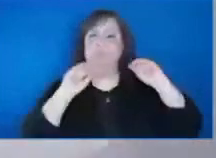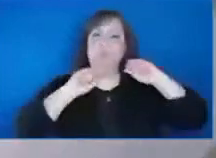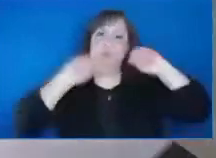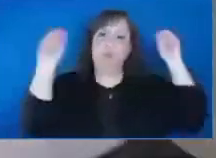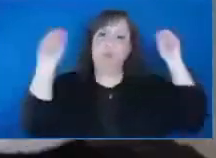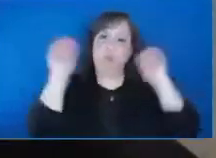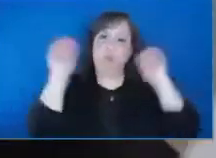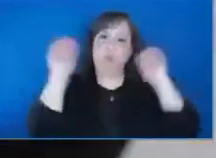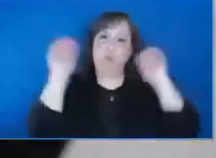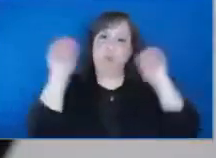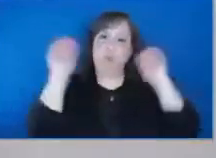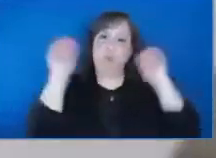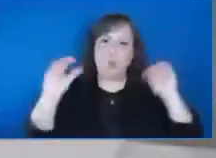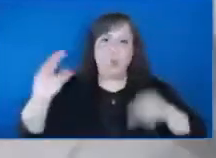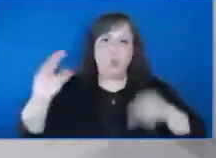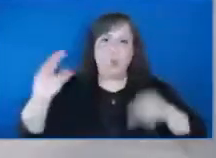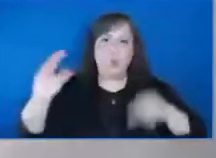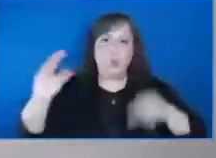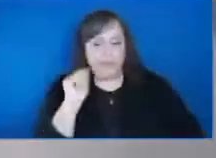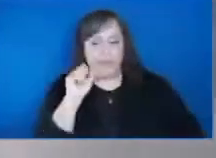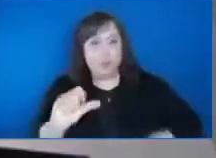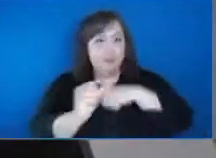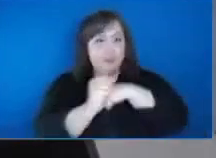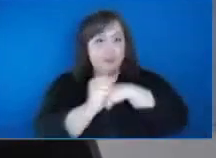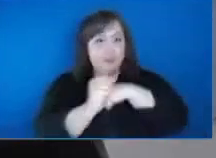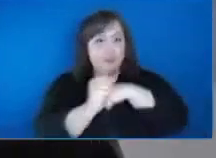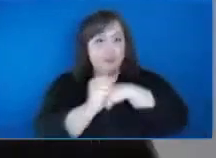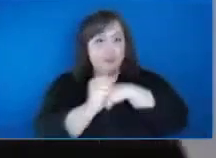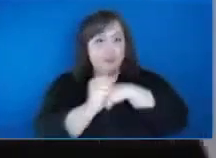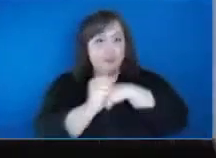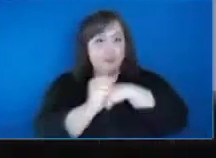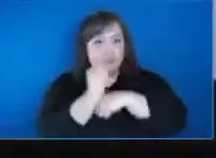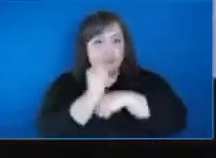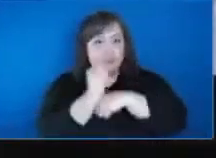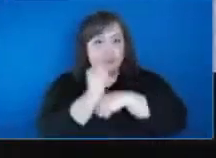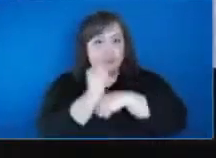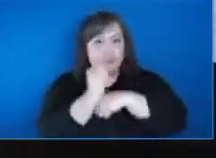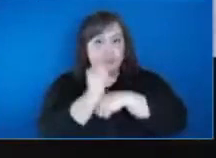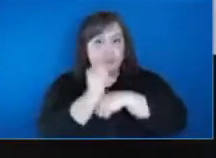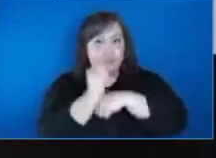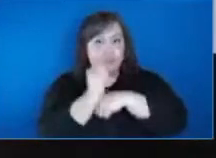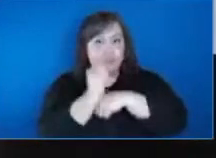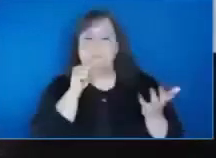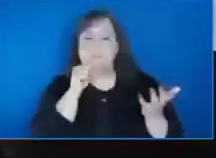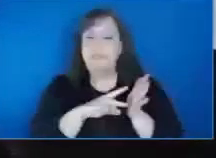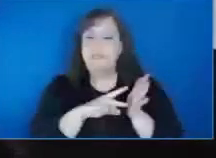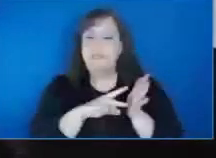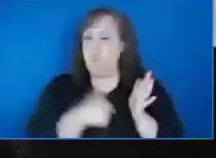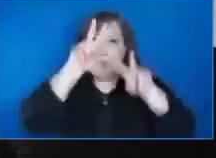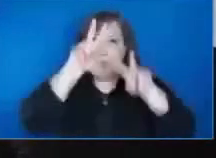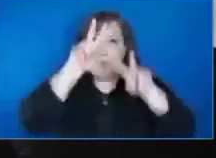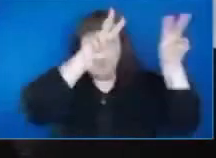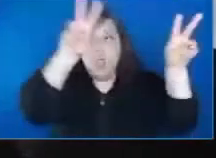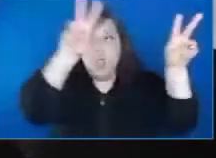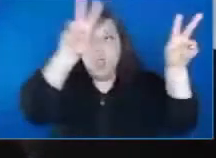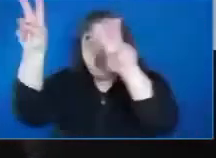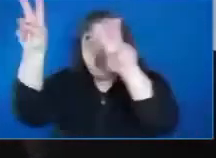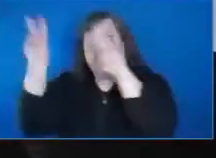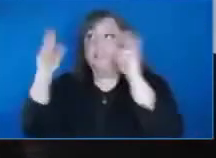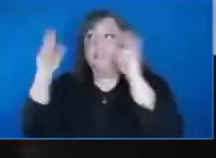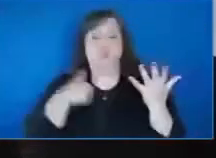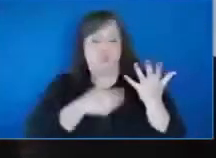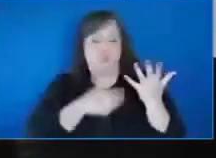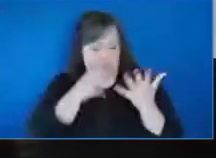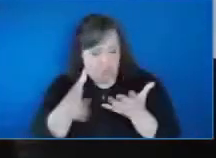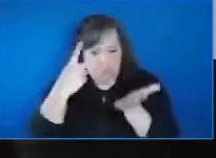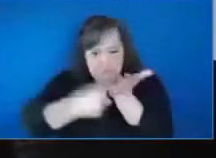Earth for the next 100 years. But it doesn't mean that we're not keeping our eyes on the skies. We'll get into all of that and more on NASA Science Live,